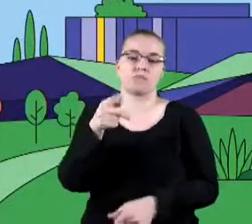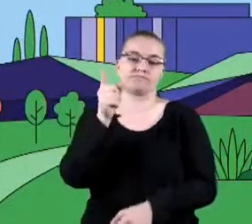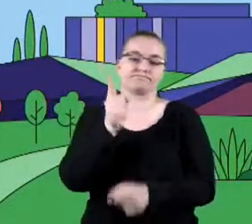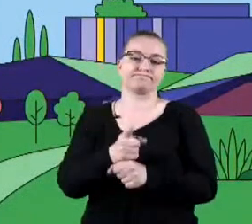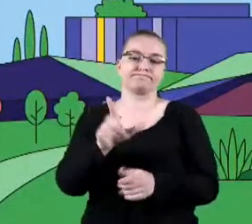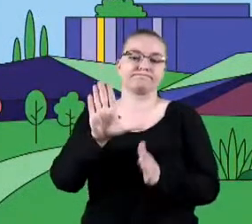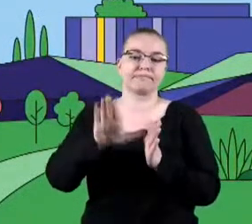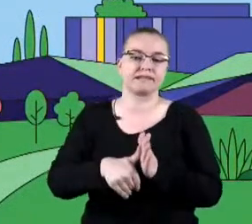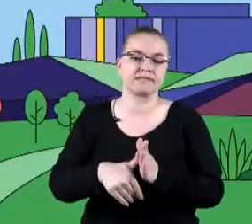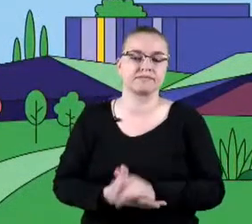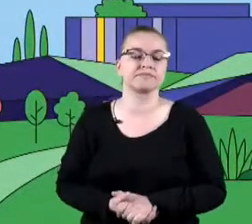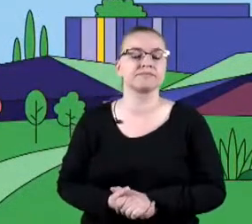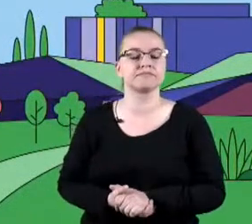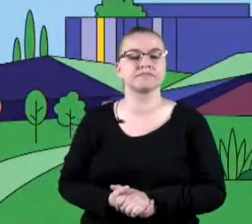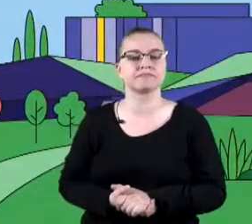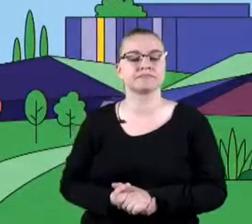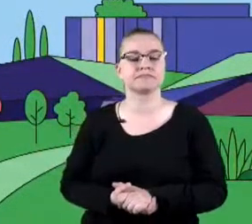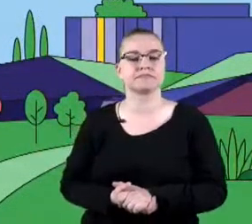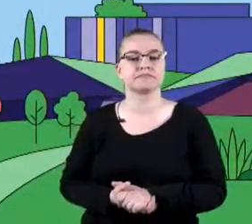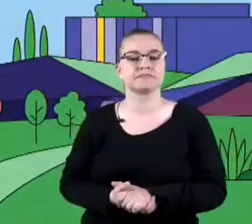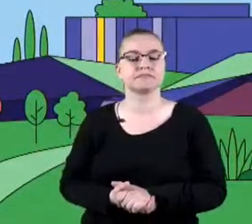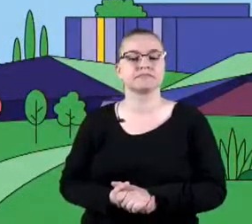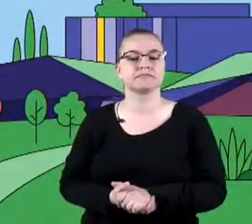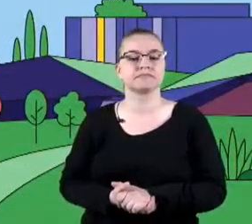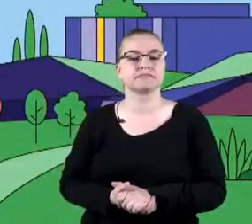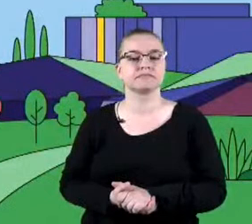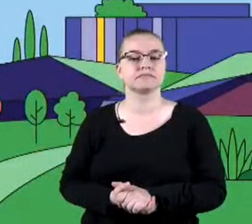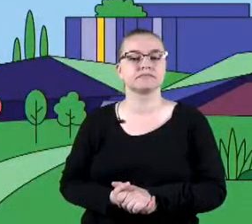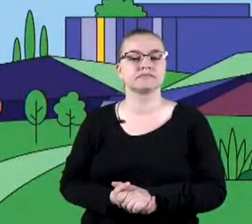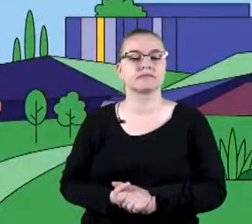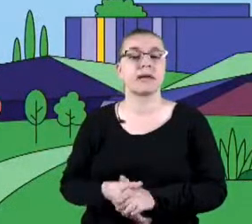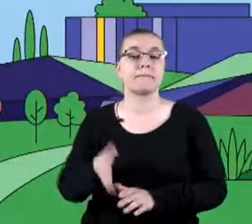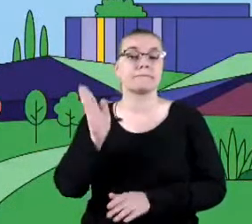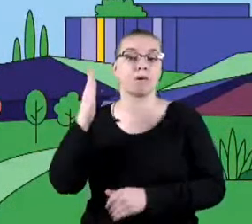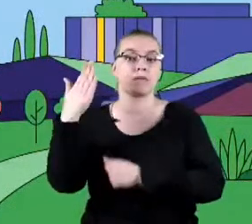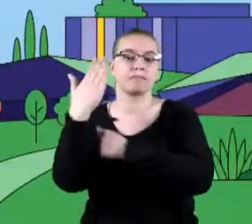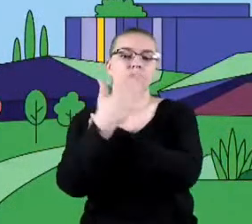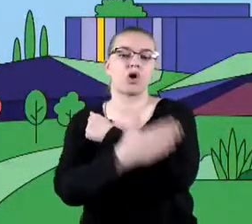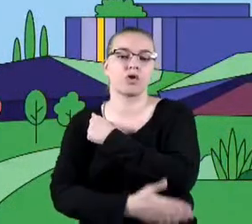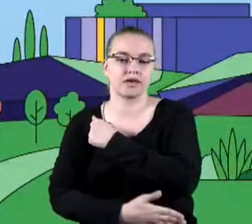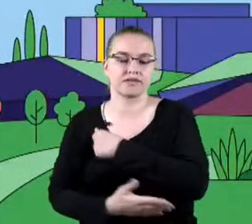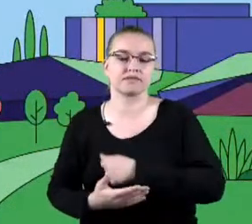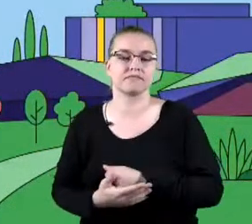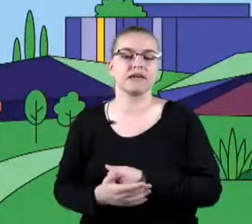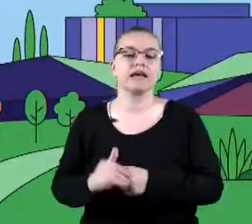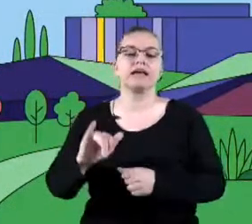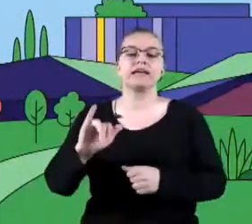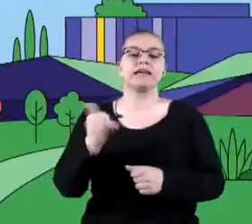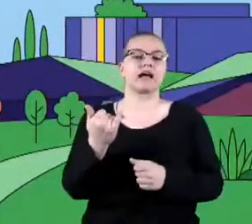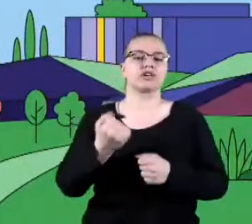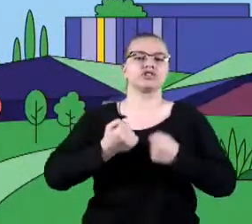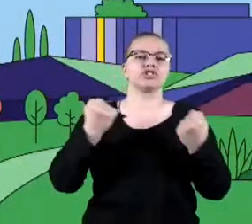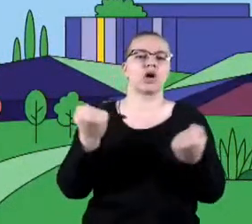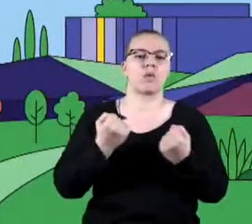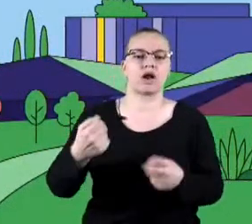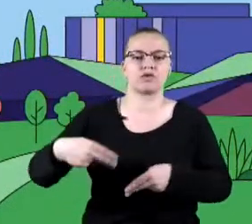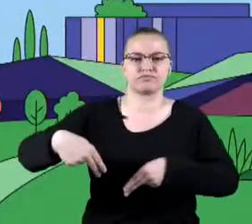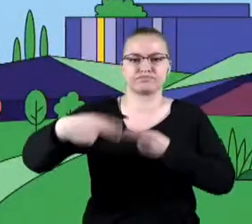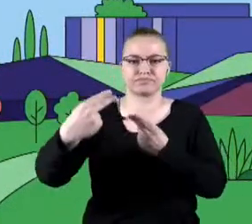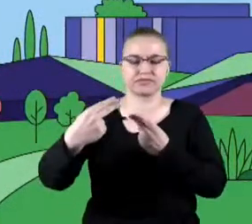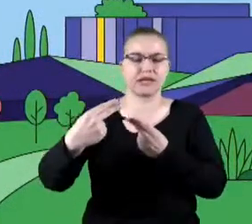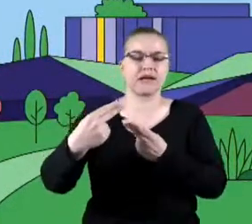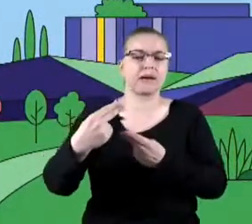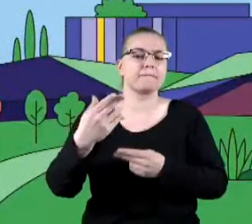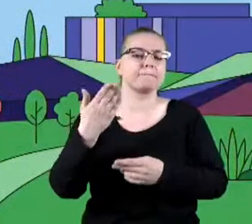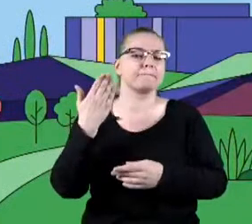Lastly, it's also to regulate online business and home-based business, which becomes very popular during the pandemic.